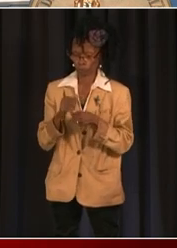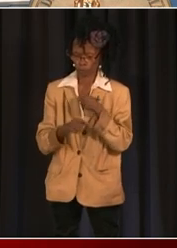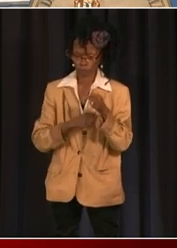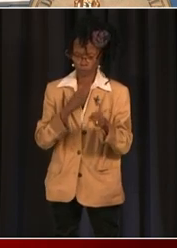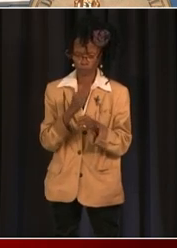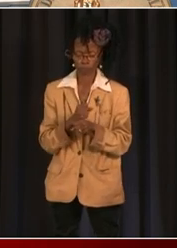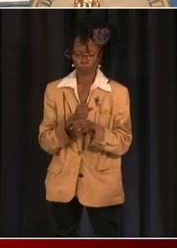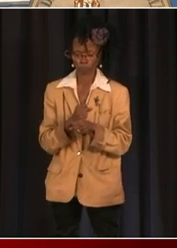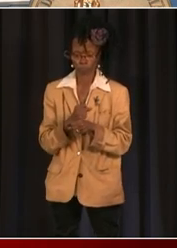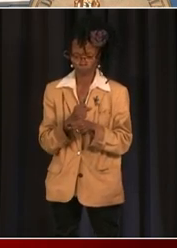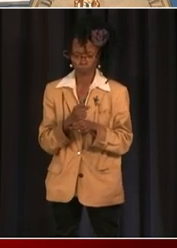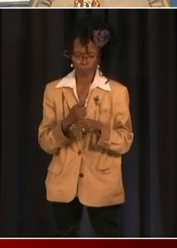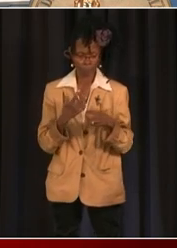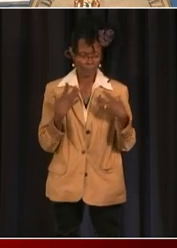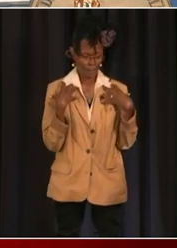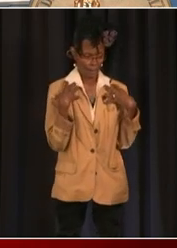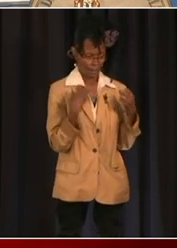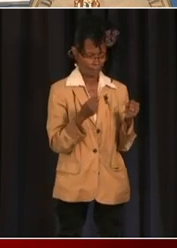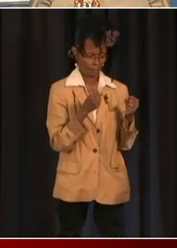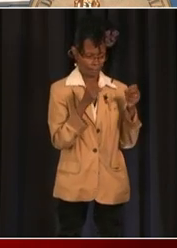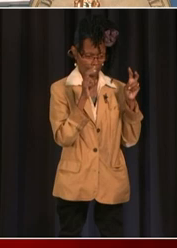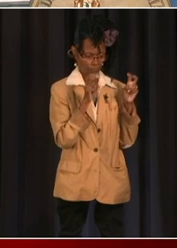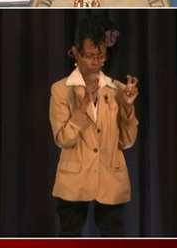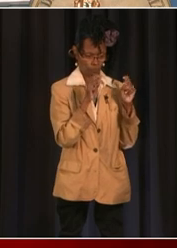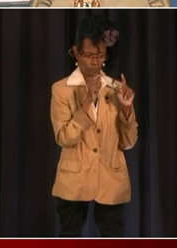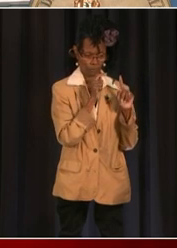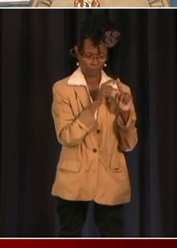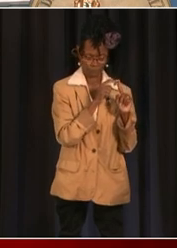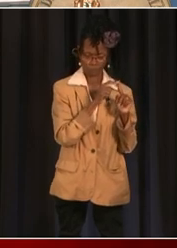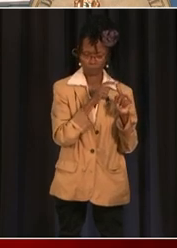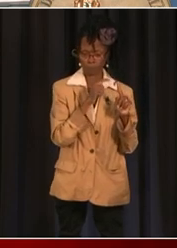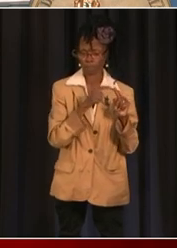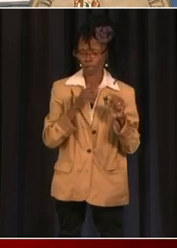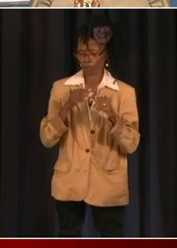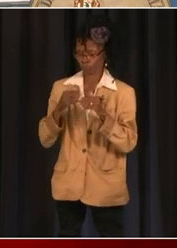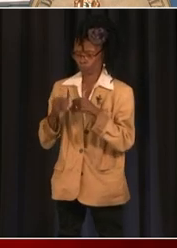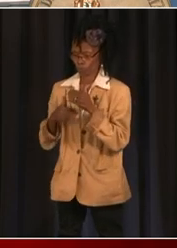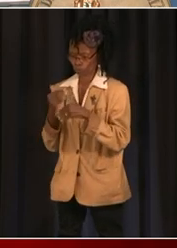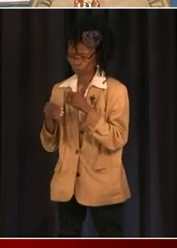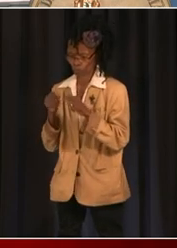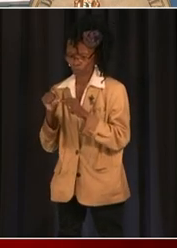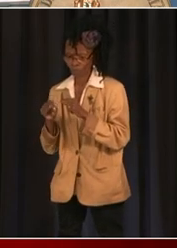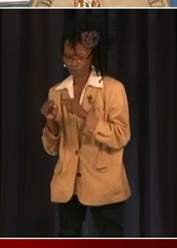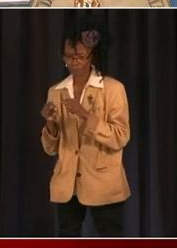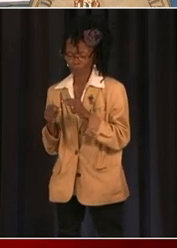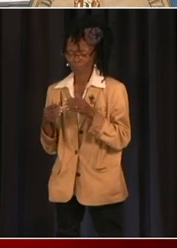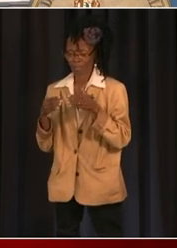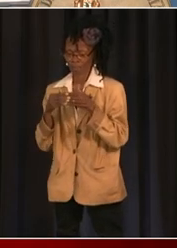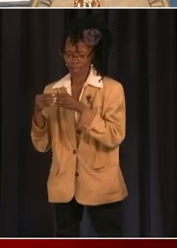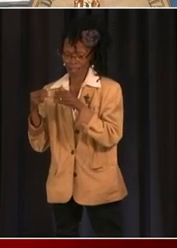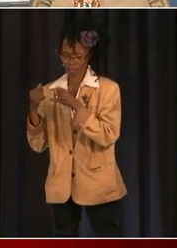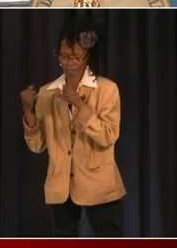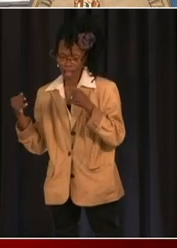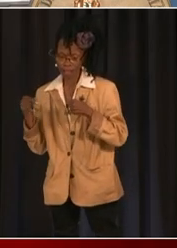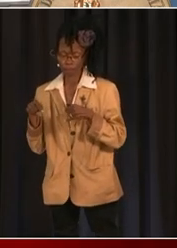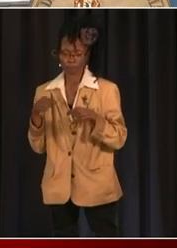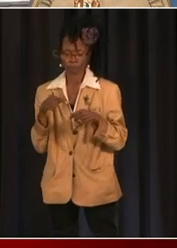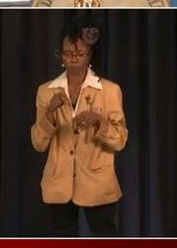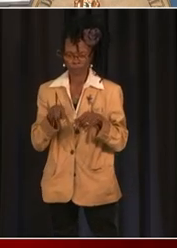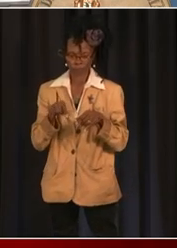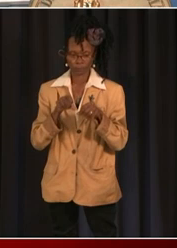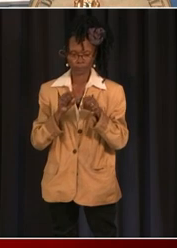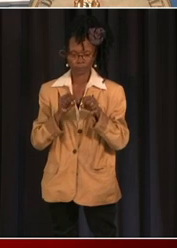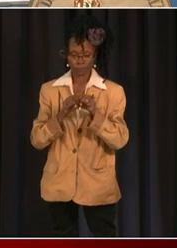safety protocols will be activated. And that will mean that our systems to protect our students and educators